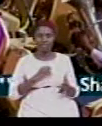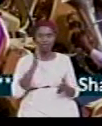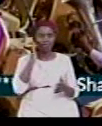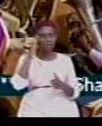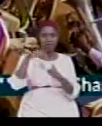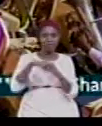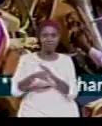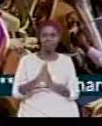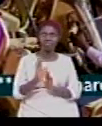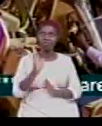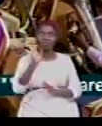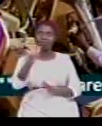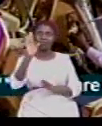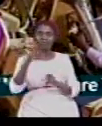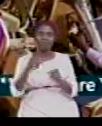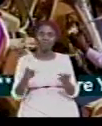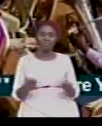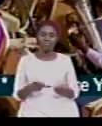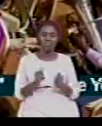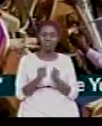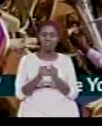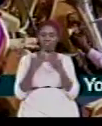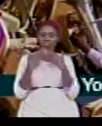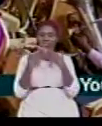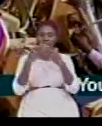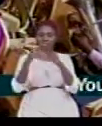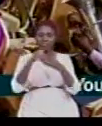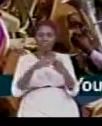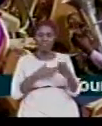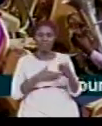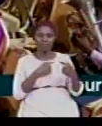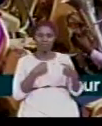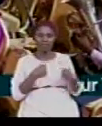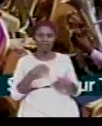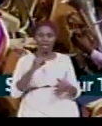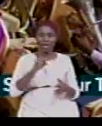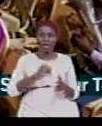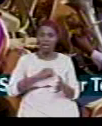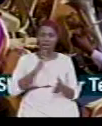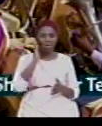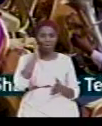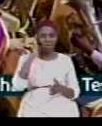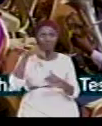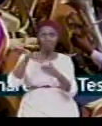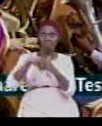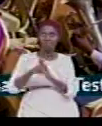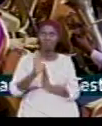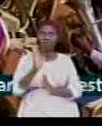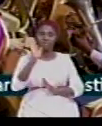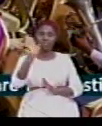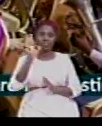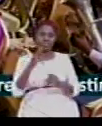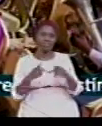enter his gates with thanksgiving. I will enter his cross with God. I will